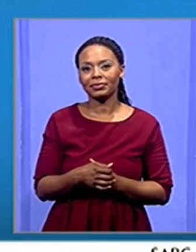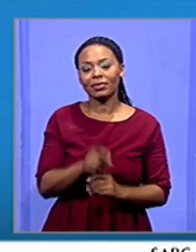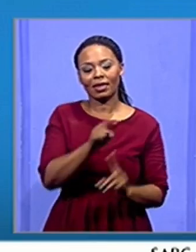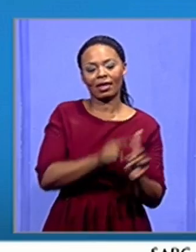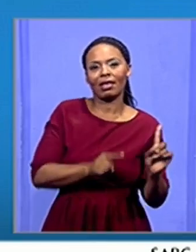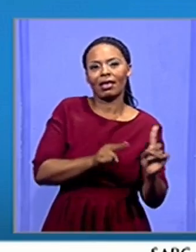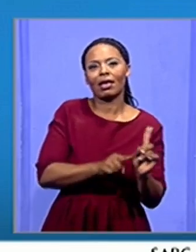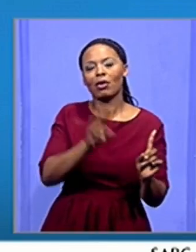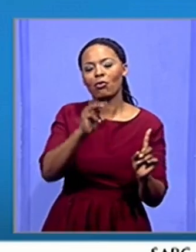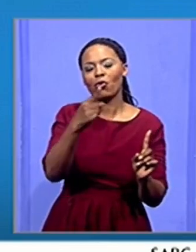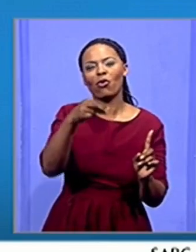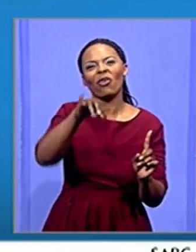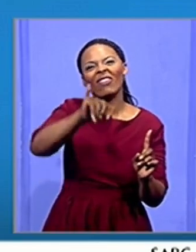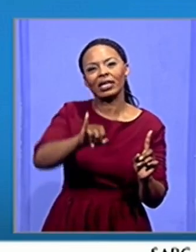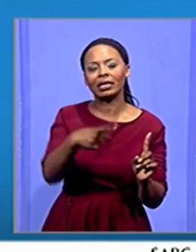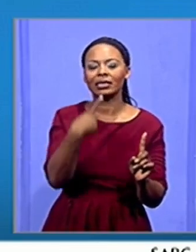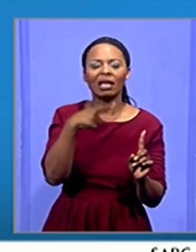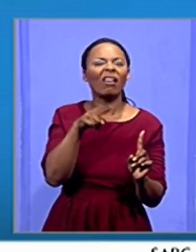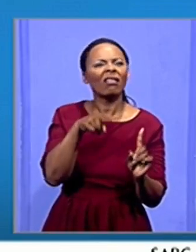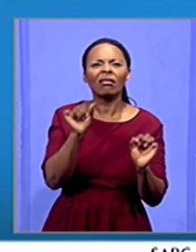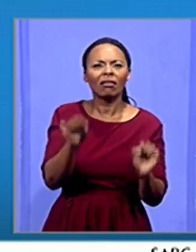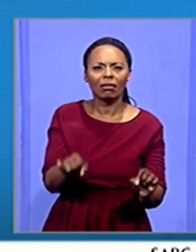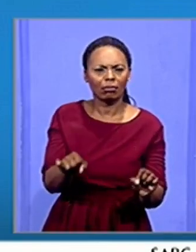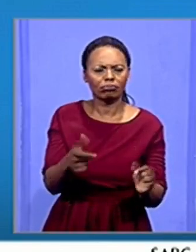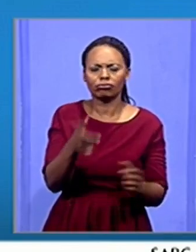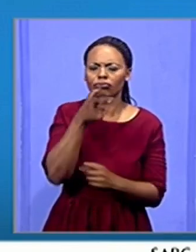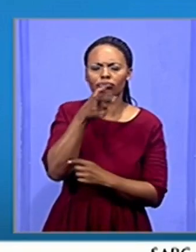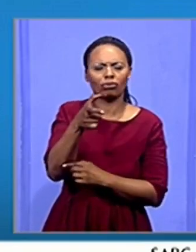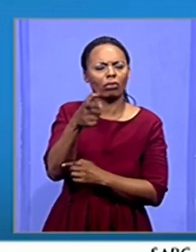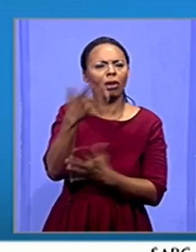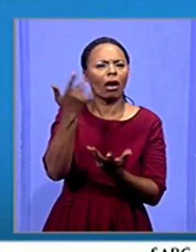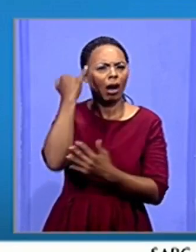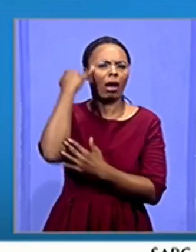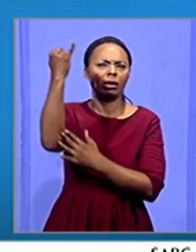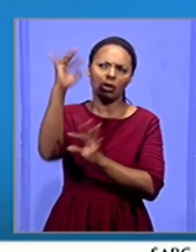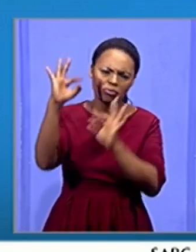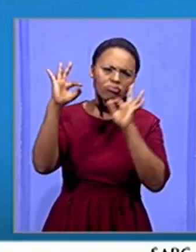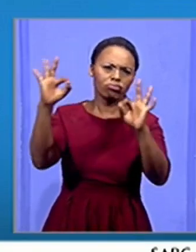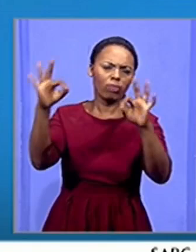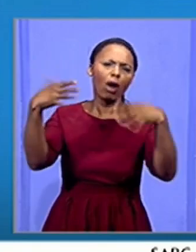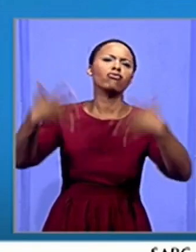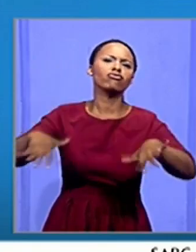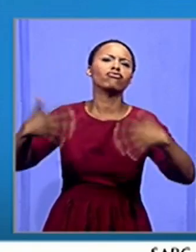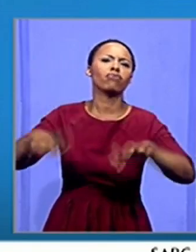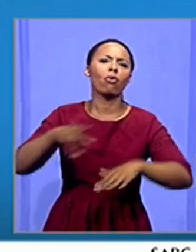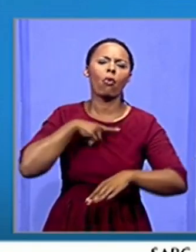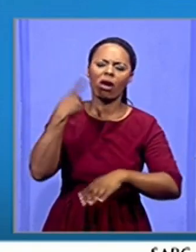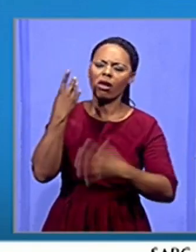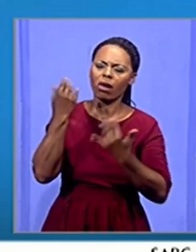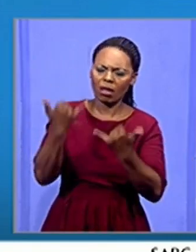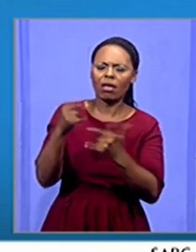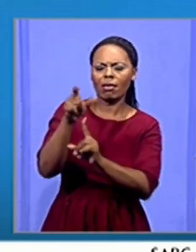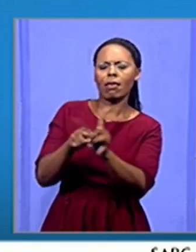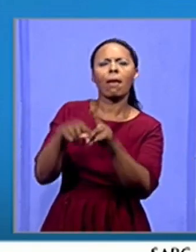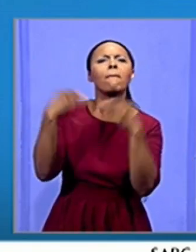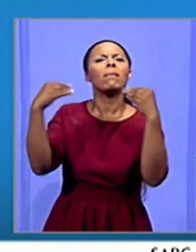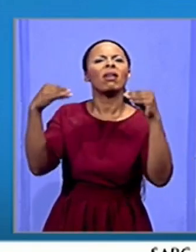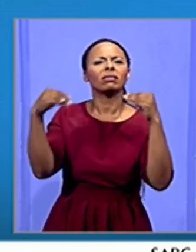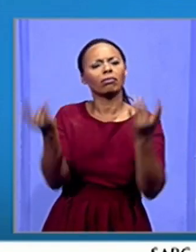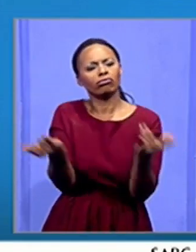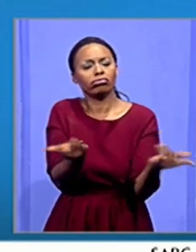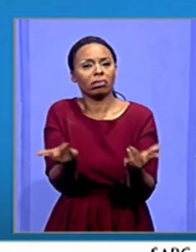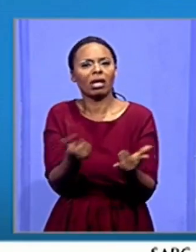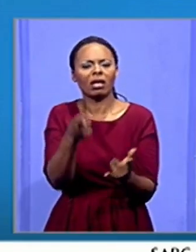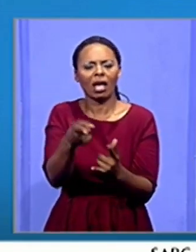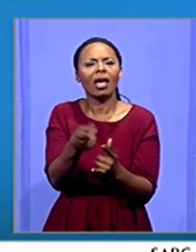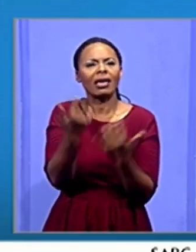Luisa Mogofi yena a re yeo ke kgopolo e botse ya maleba kudu ka gore rakgwebo o boletše nnete gore ke nama